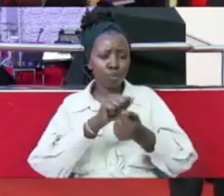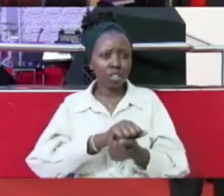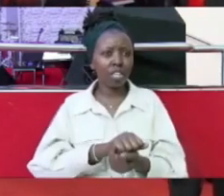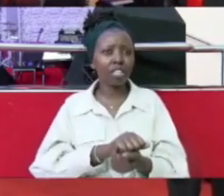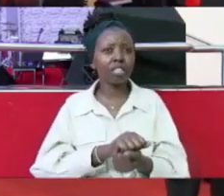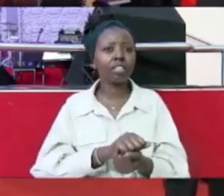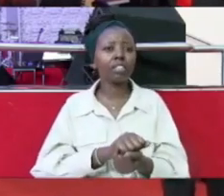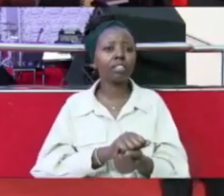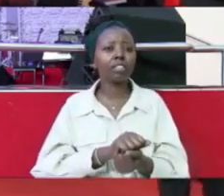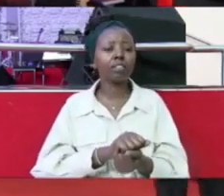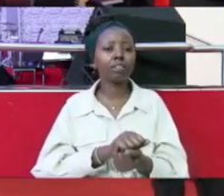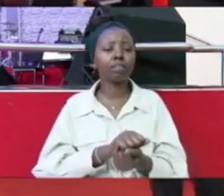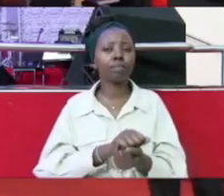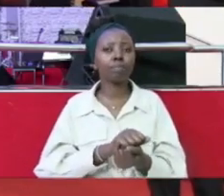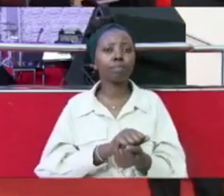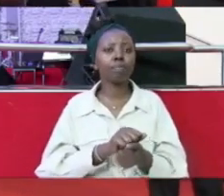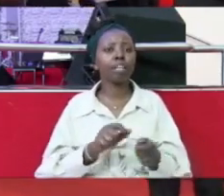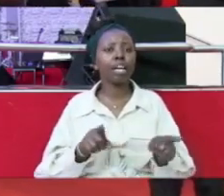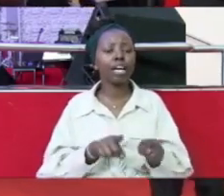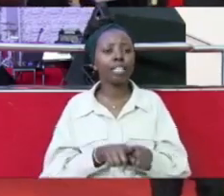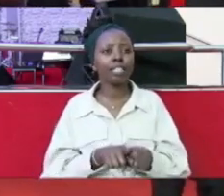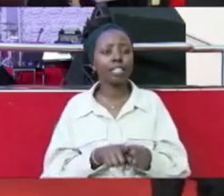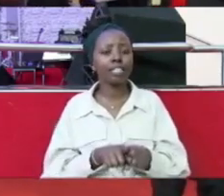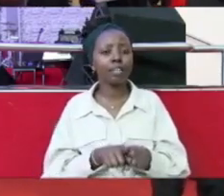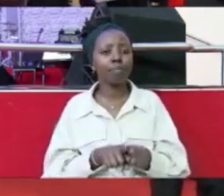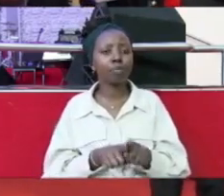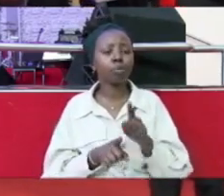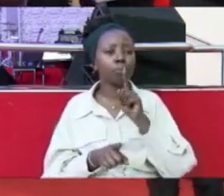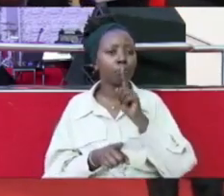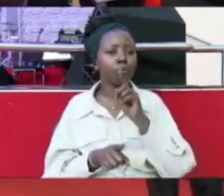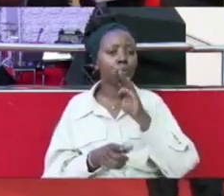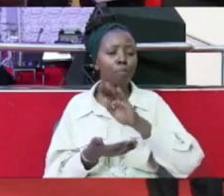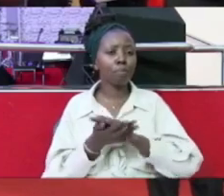kuwa au kuliganika na Kristo. So